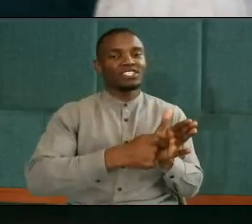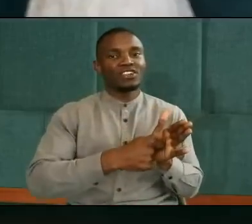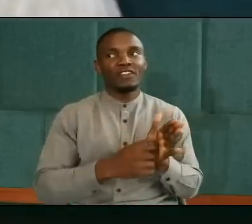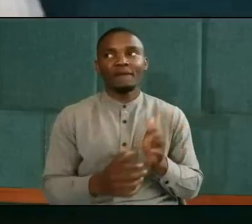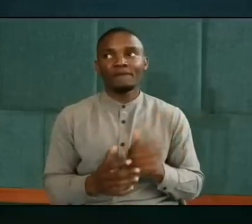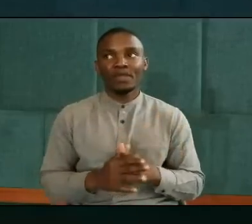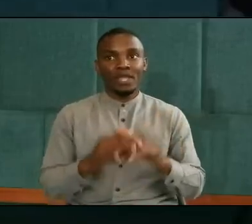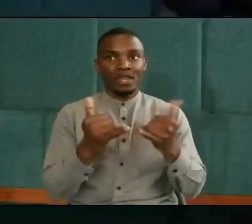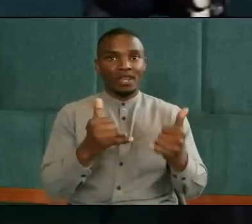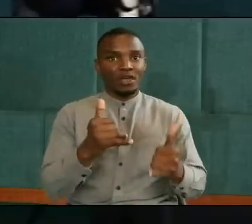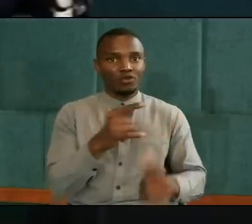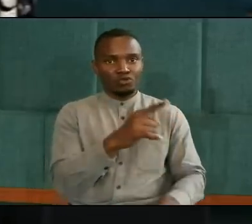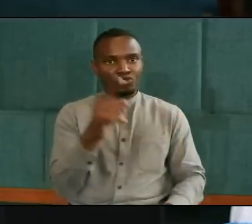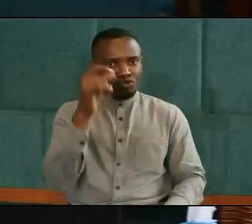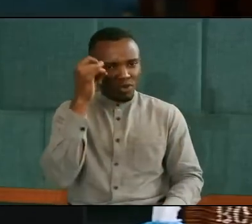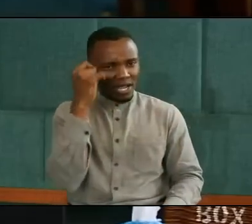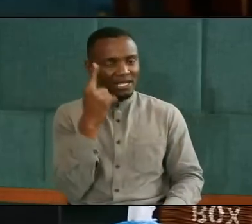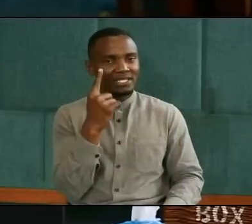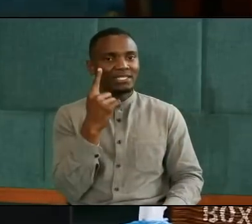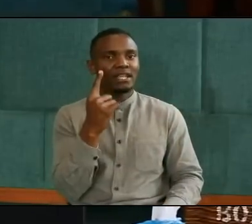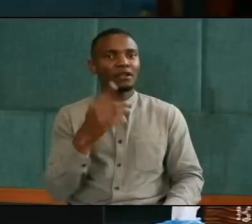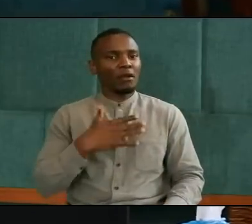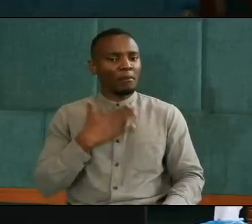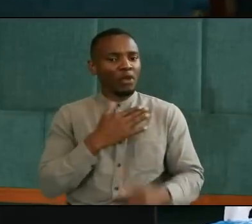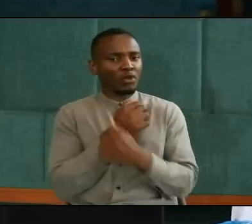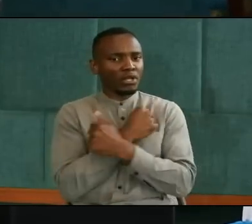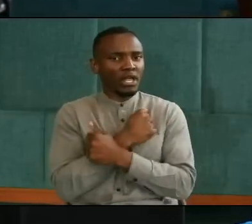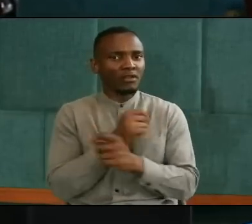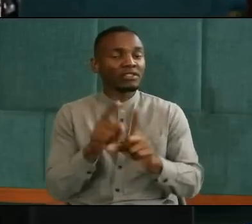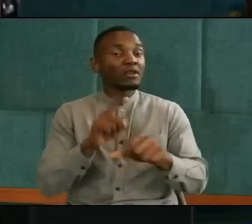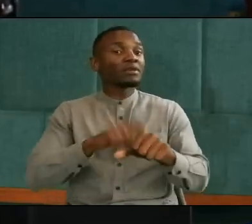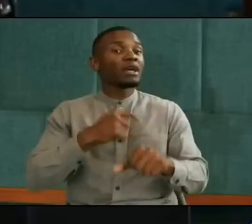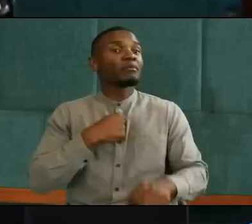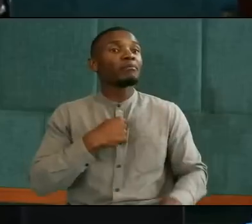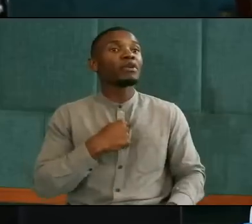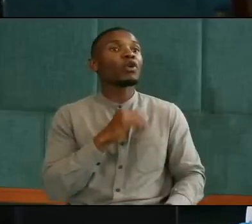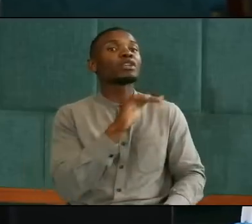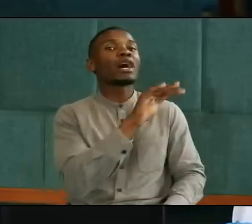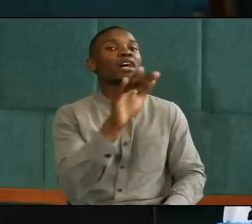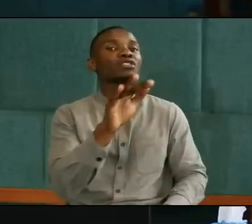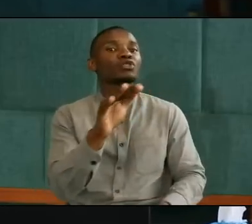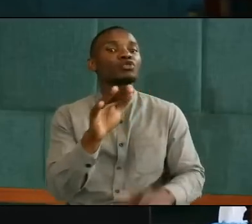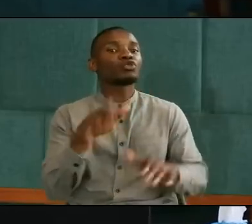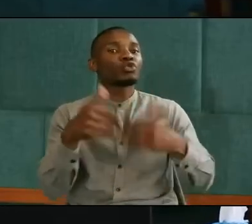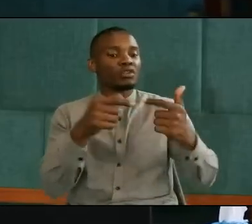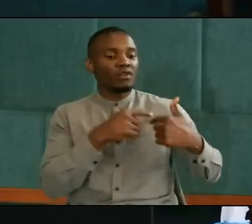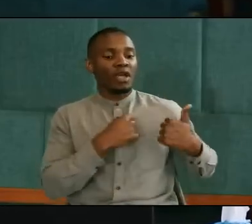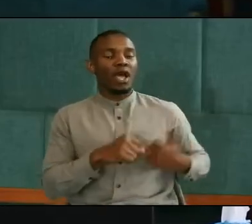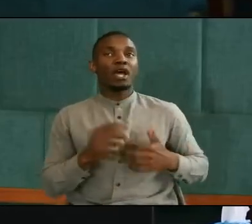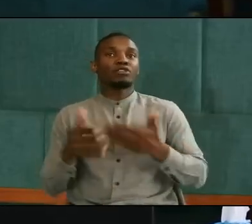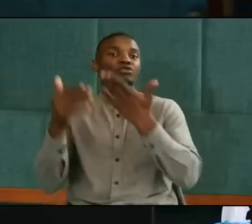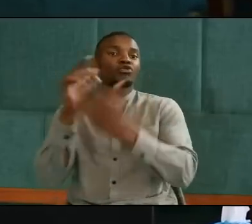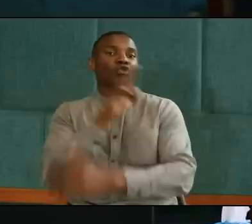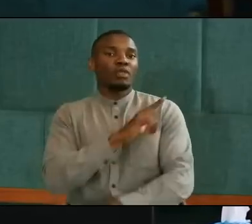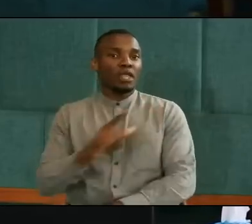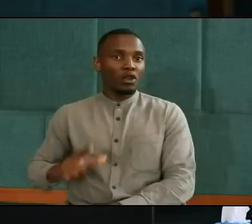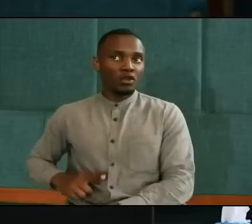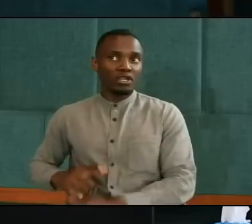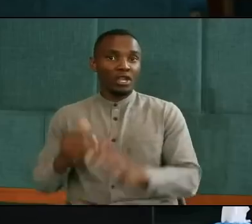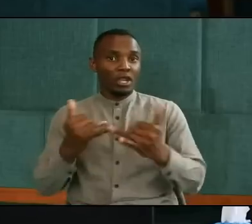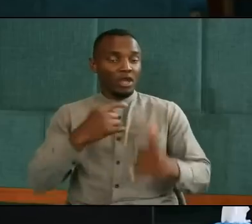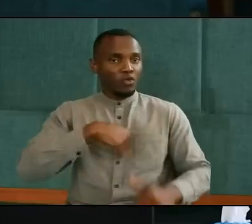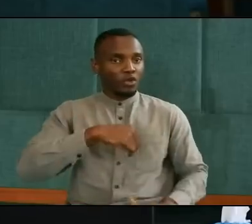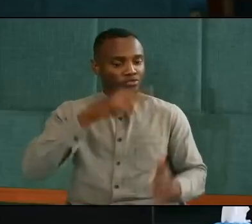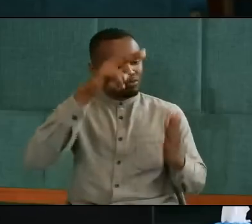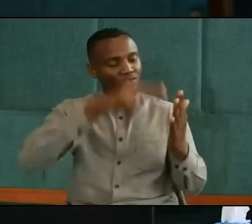come with me. Now we understand my passion and my urgency when I call you to give your heart to the Lord. Come with me now. You're going to read the 6th seal with this